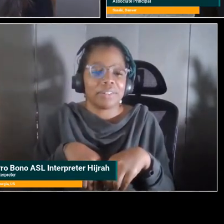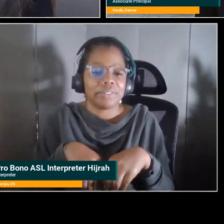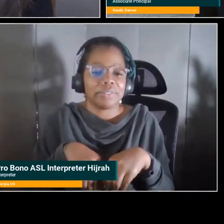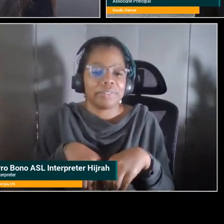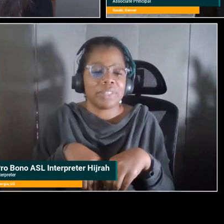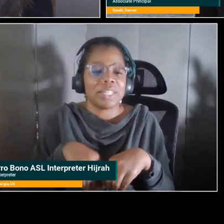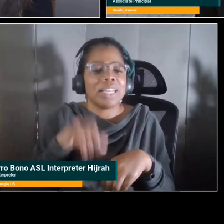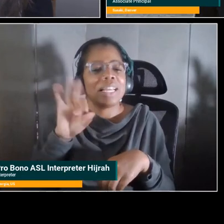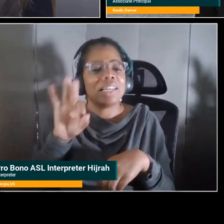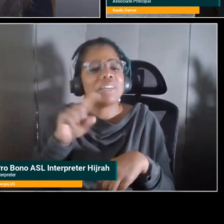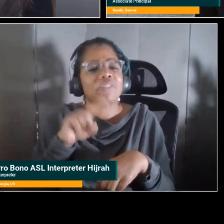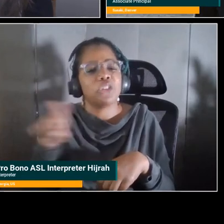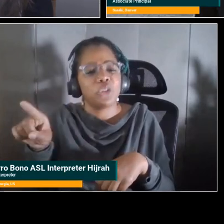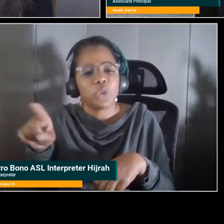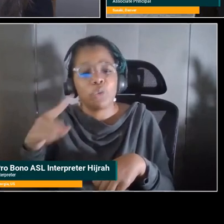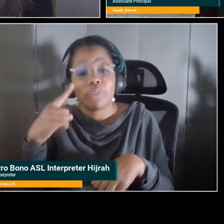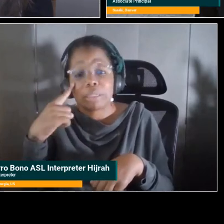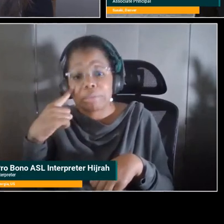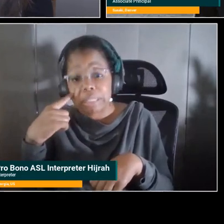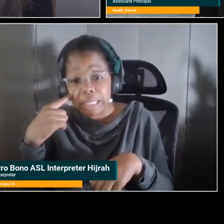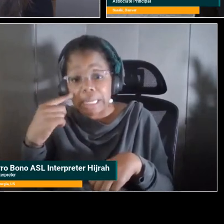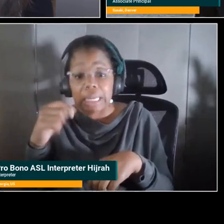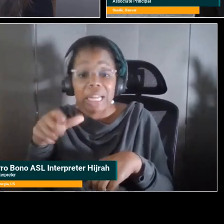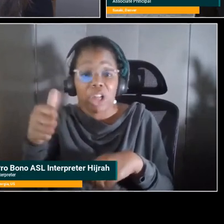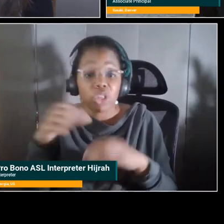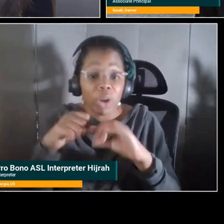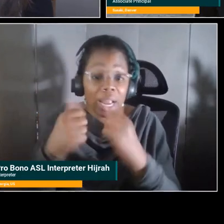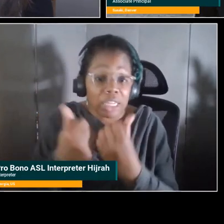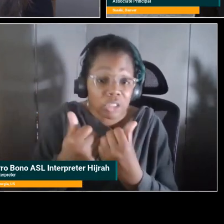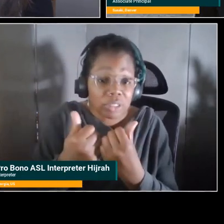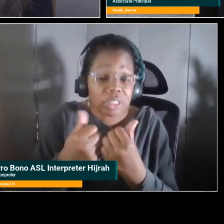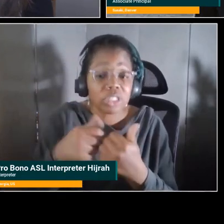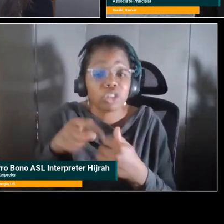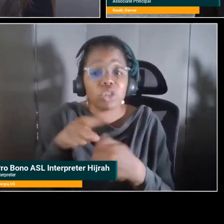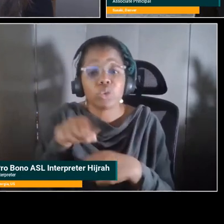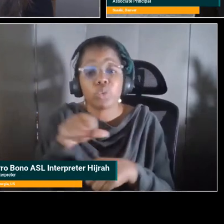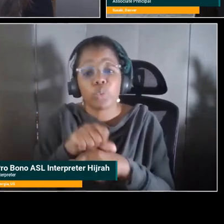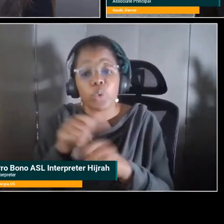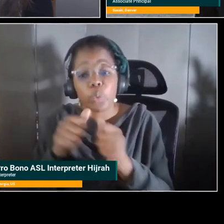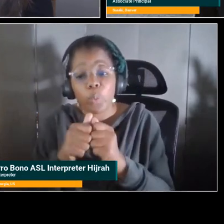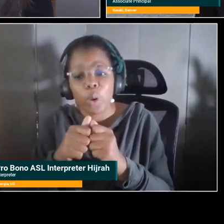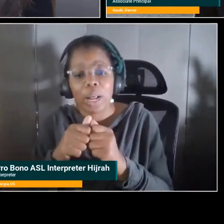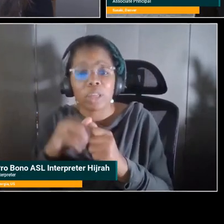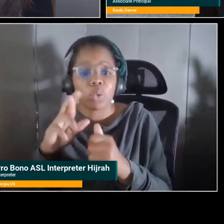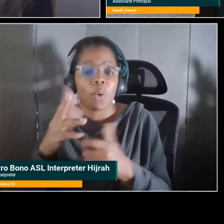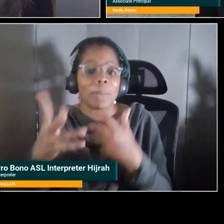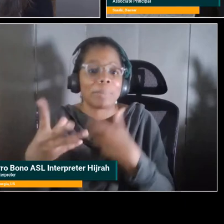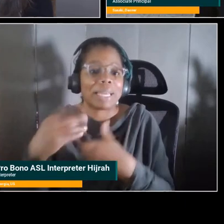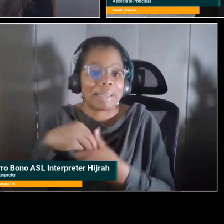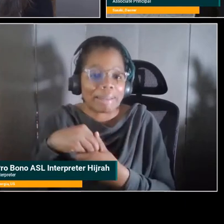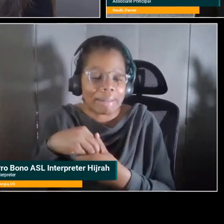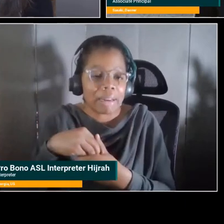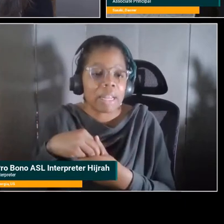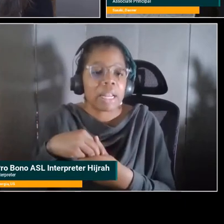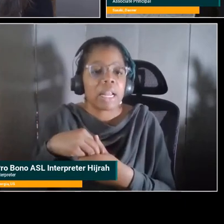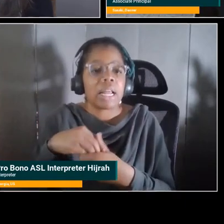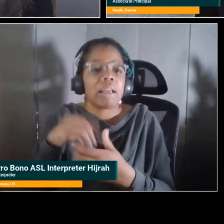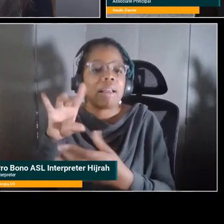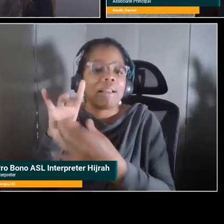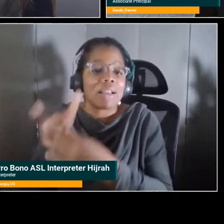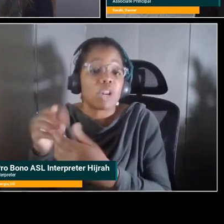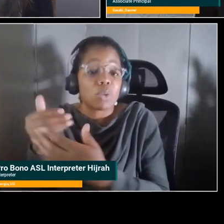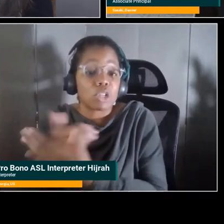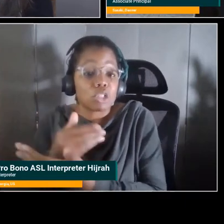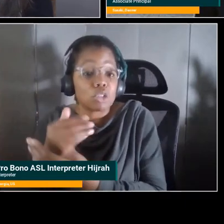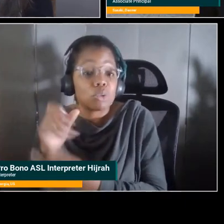whether you've seen agencies that you've worked with or either tap into new sources